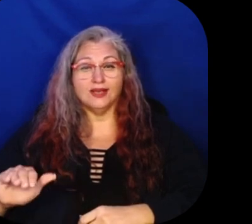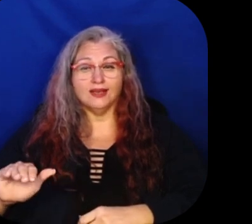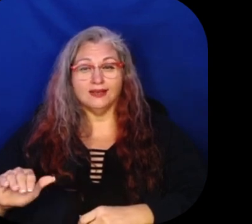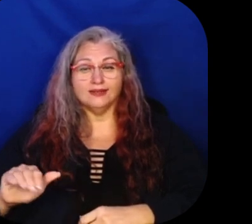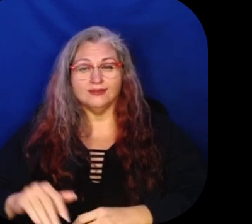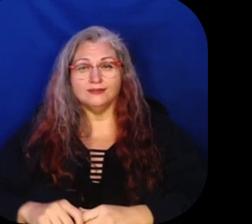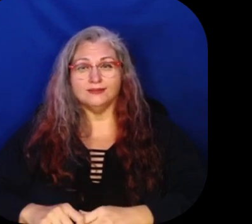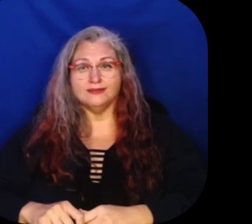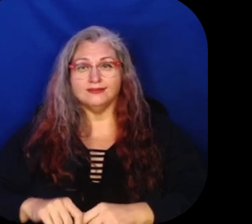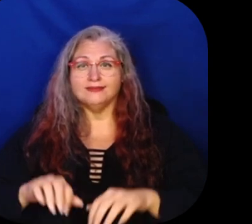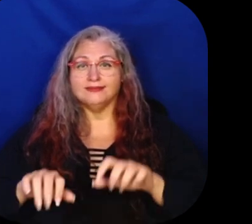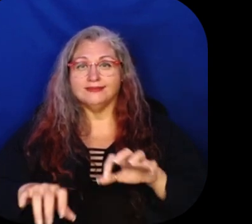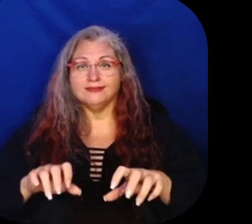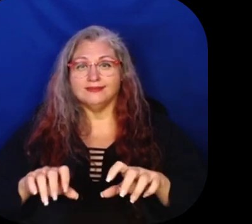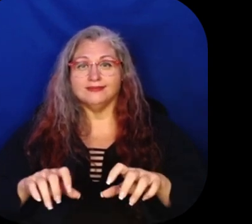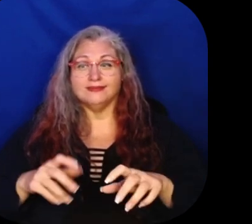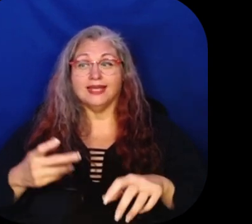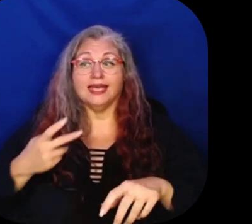Here we go